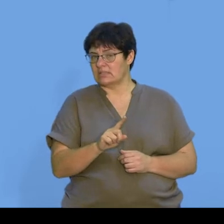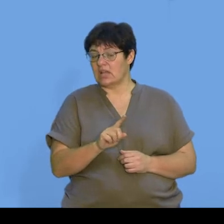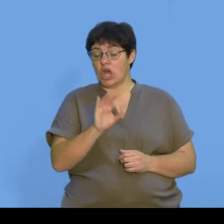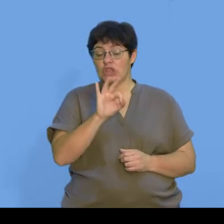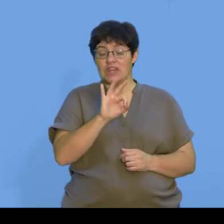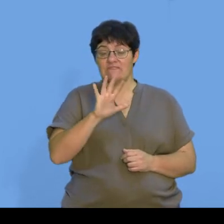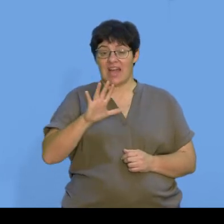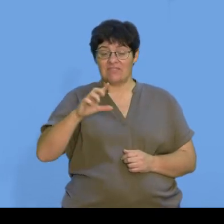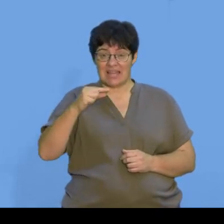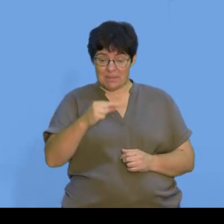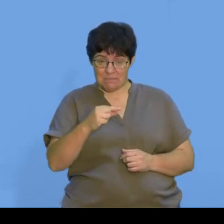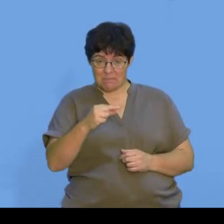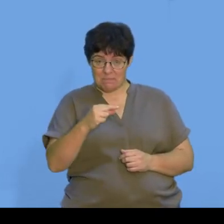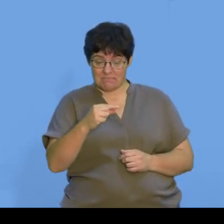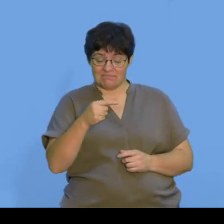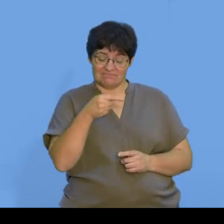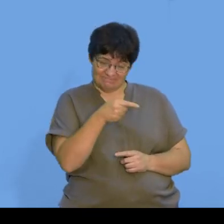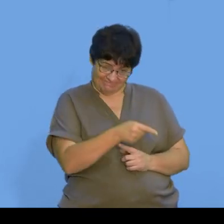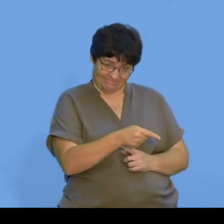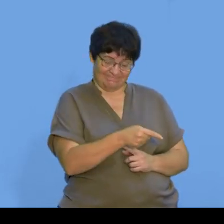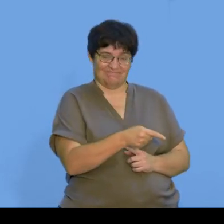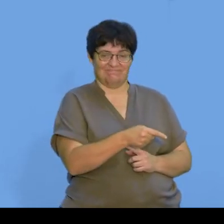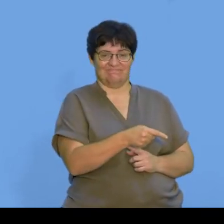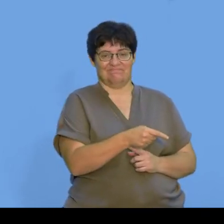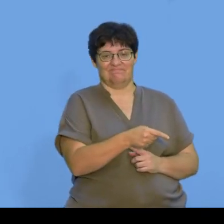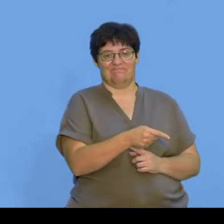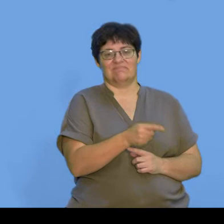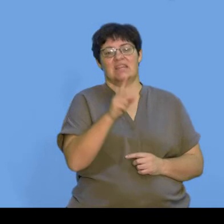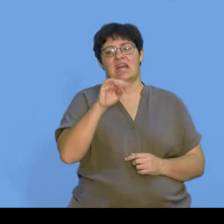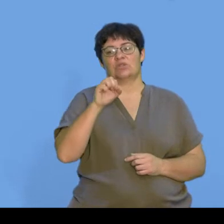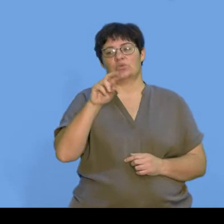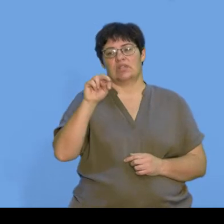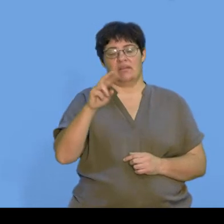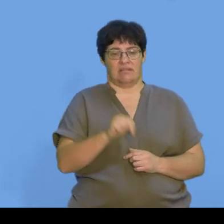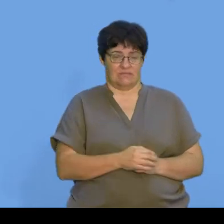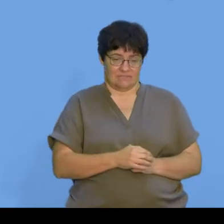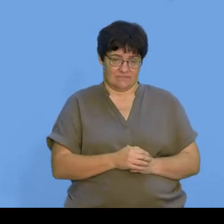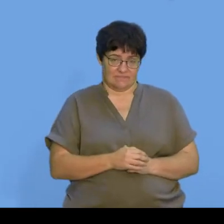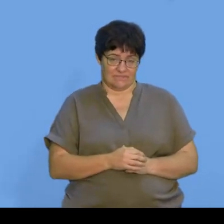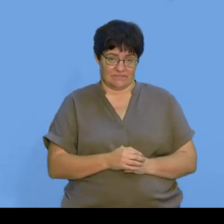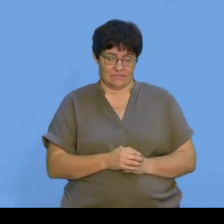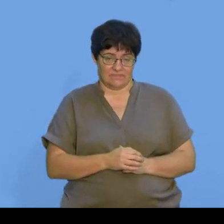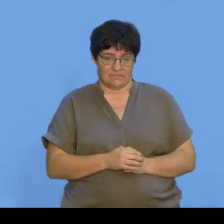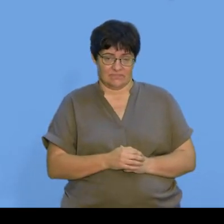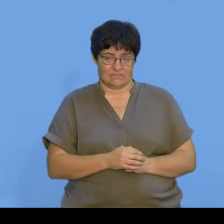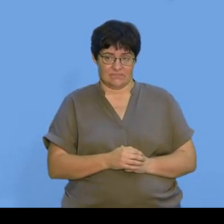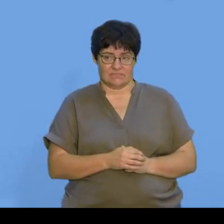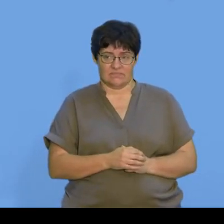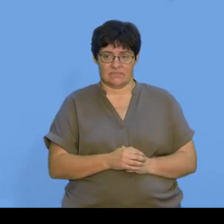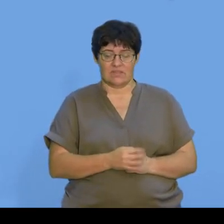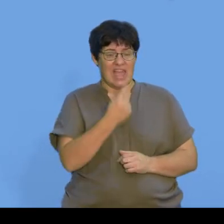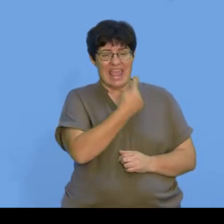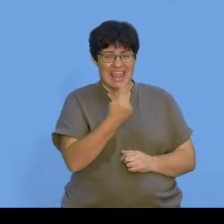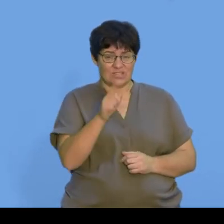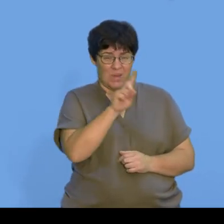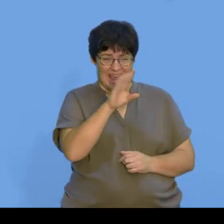is actually nitrogen, right? Okay, so in every 100 grams of ammonium